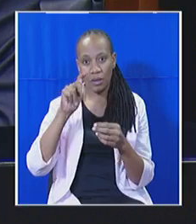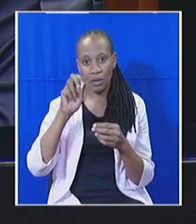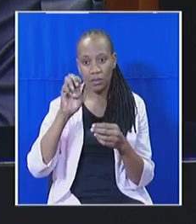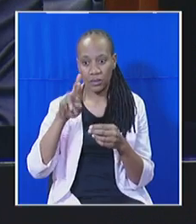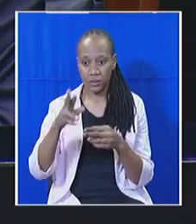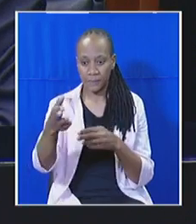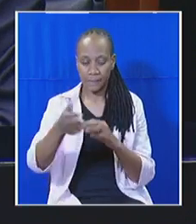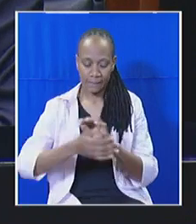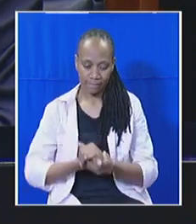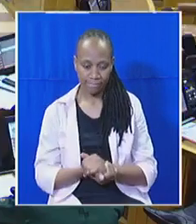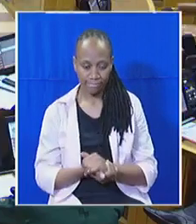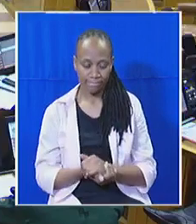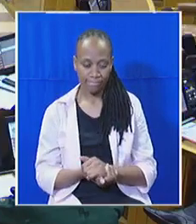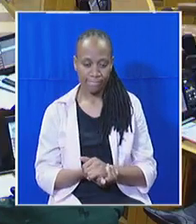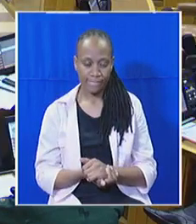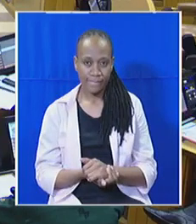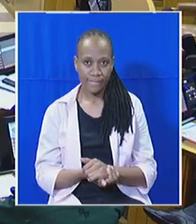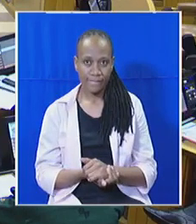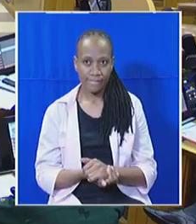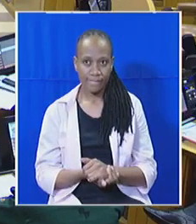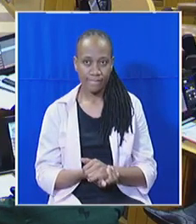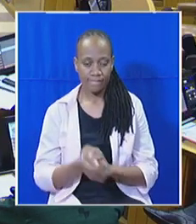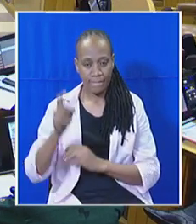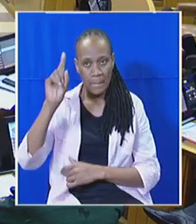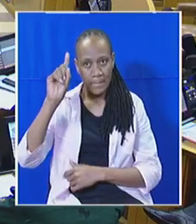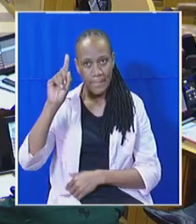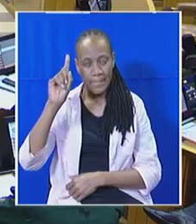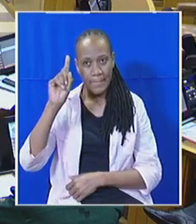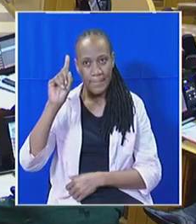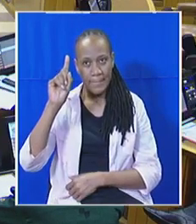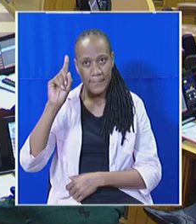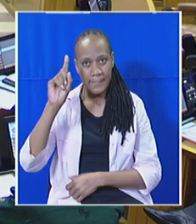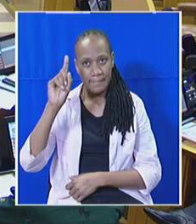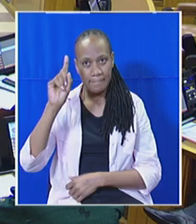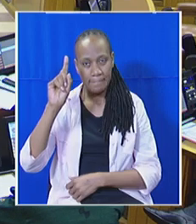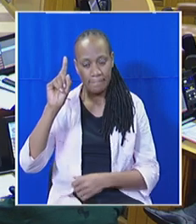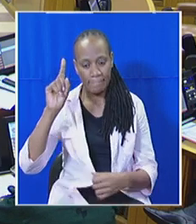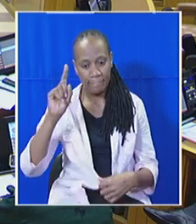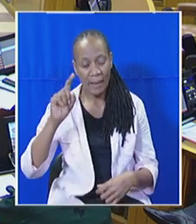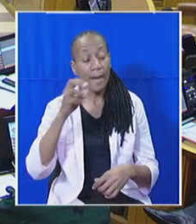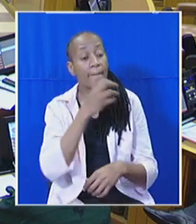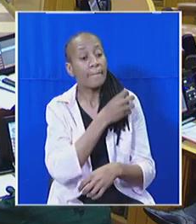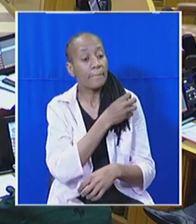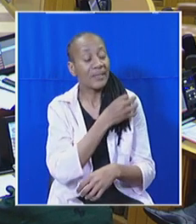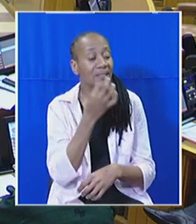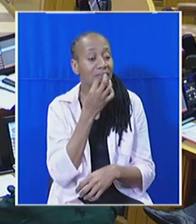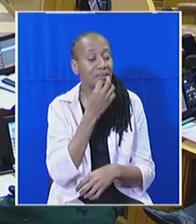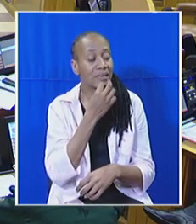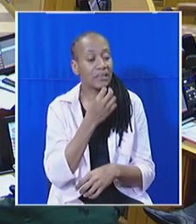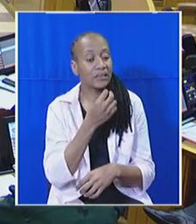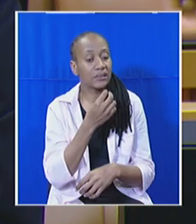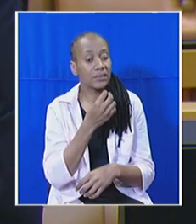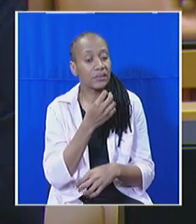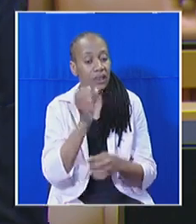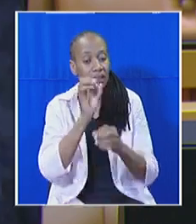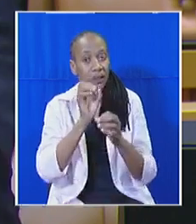Honourable Deputy Speaker. Yes. May I have your attention, please? Yes. Well, the minister has to be reminded about something. I think it's only fair that we allow the